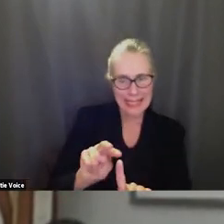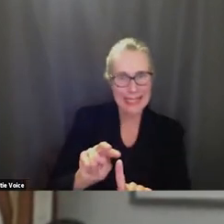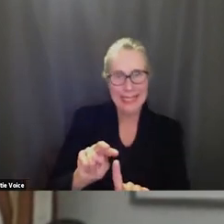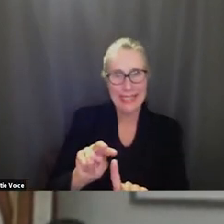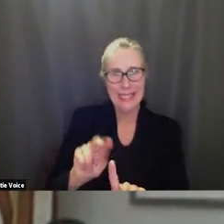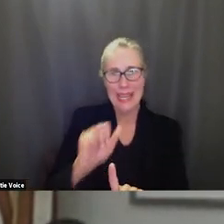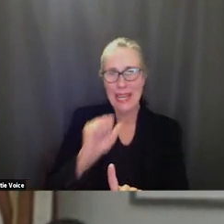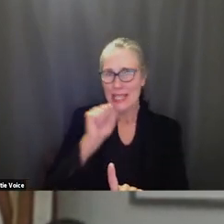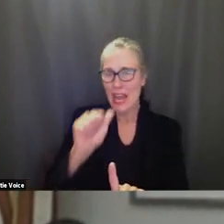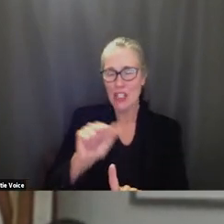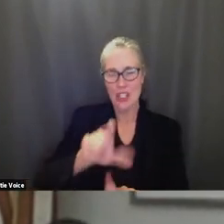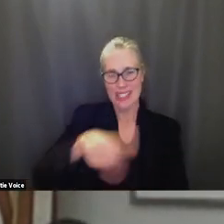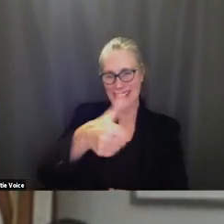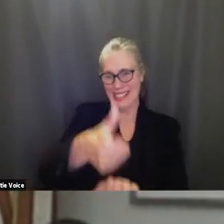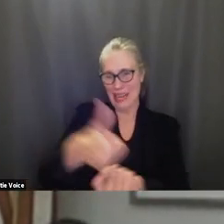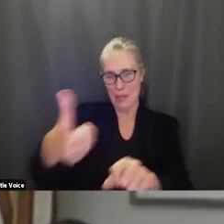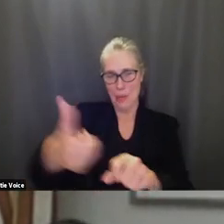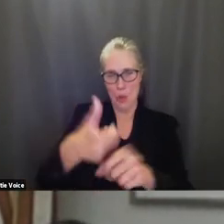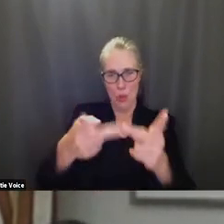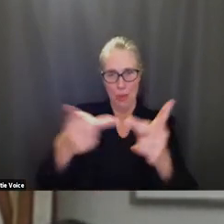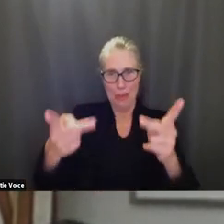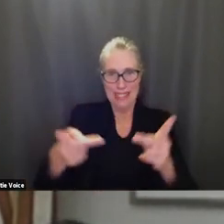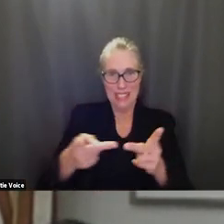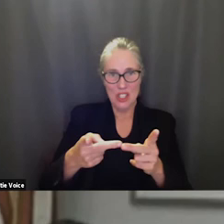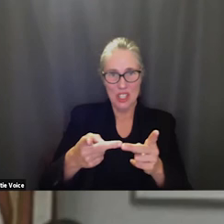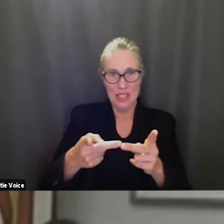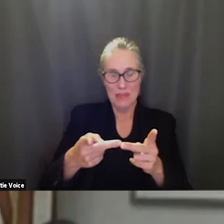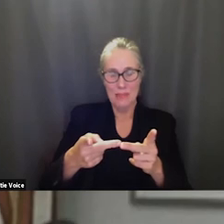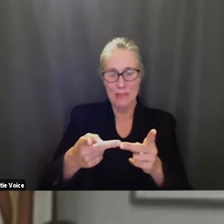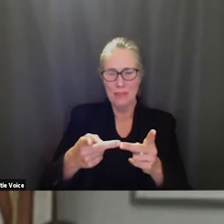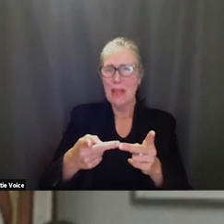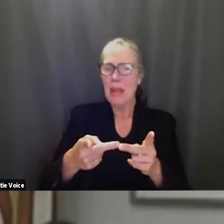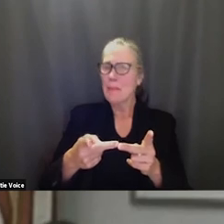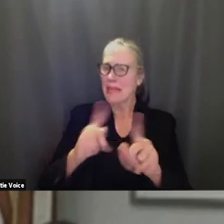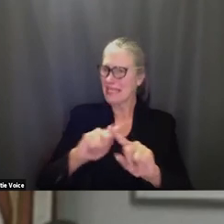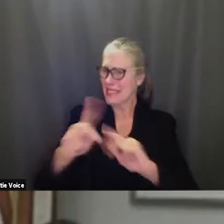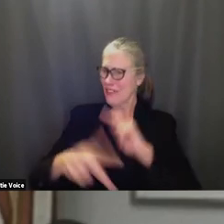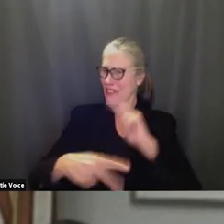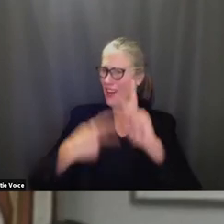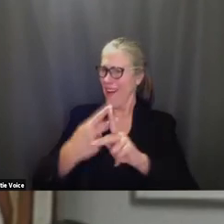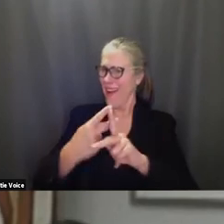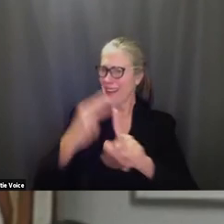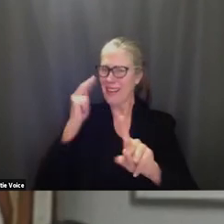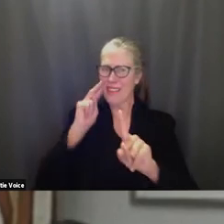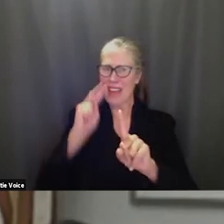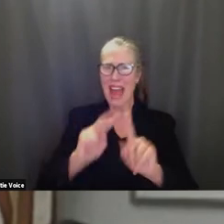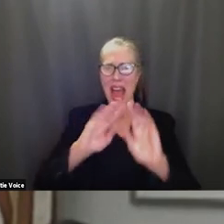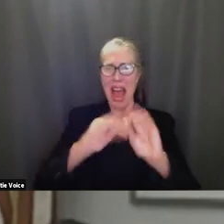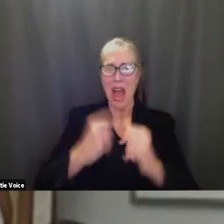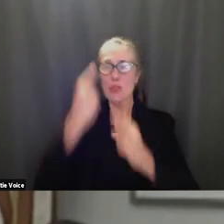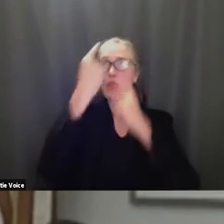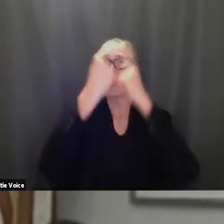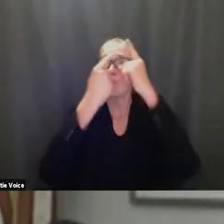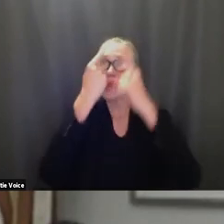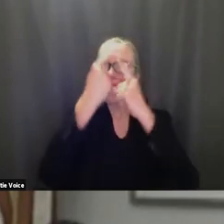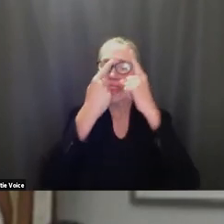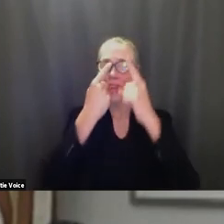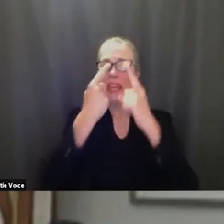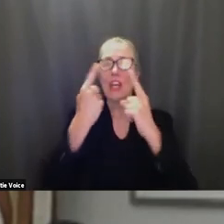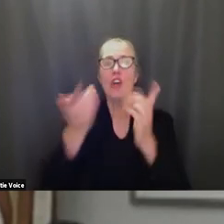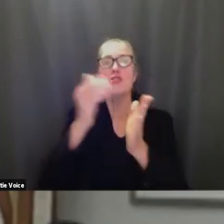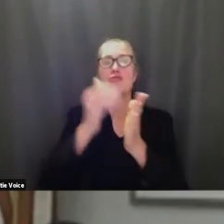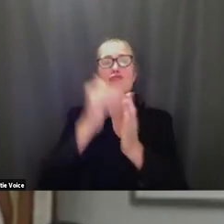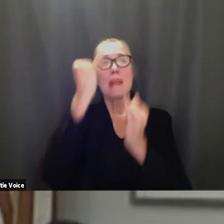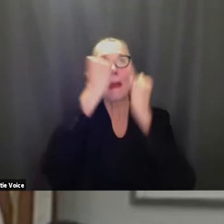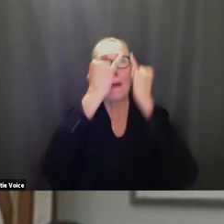position here and i'm not suggesting that you're saying that but really looking it through a different lens how are we going to reimagine rethink campus safety what does that look like